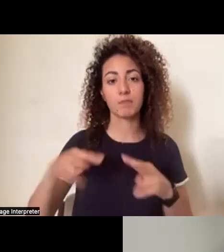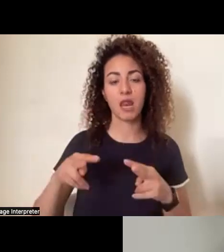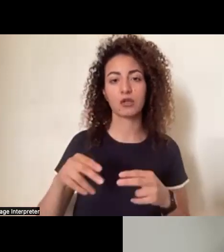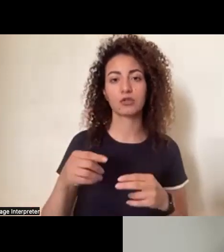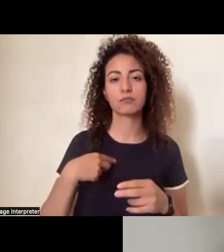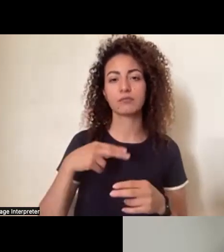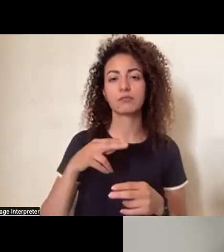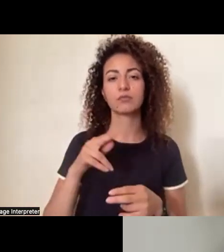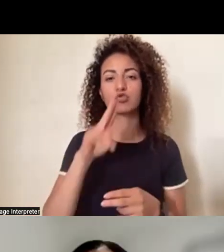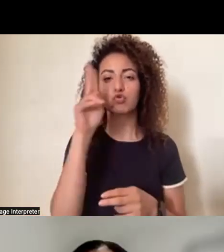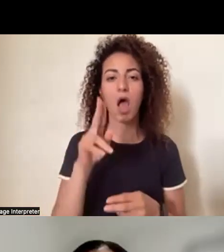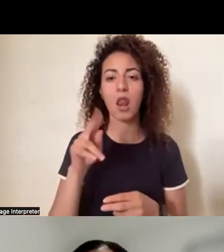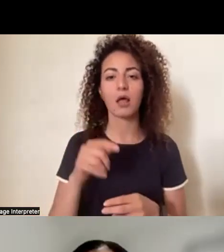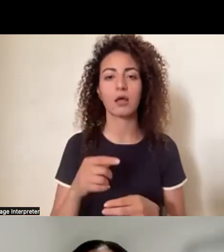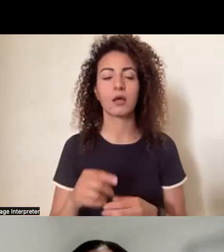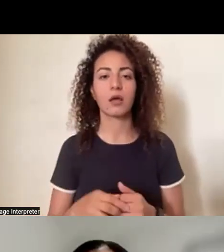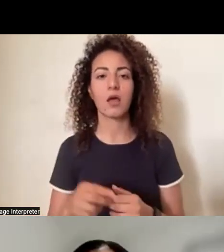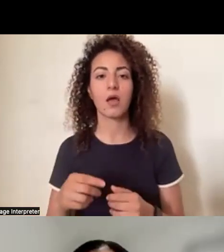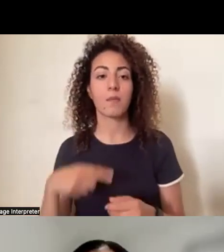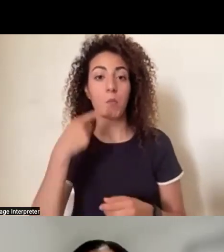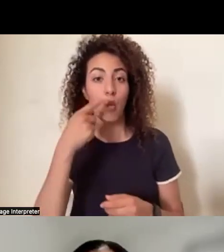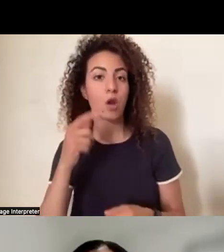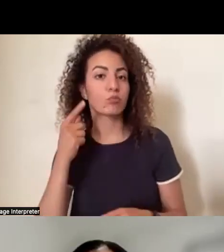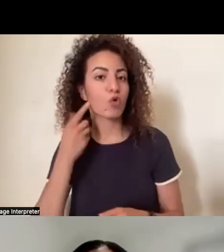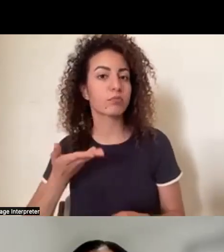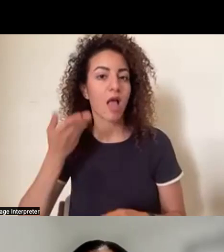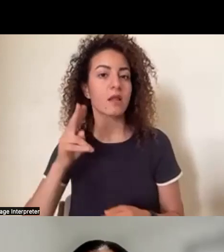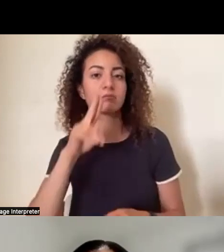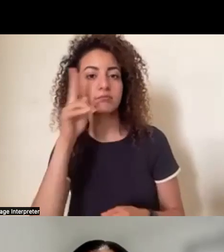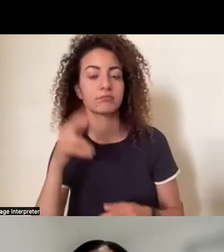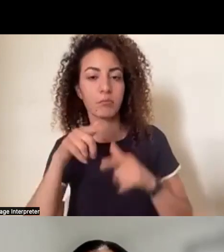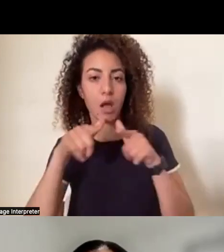reading the questions aloud for you to answer.